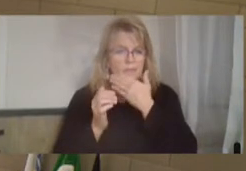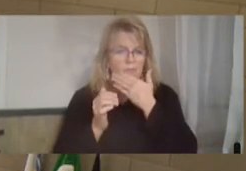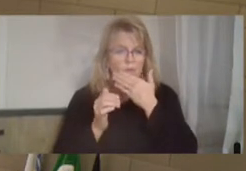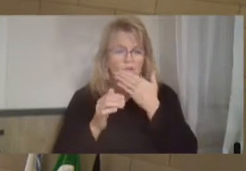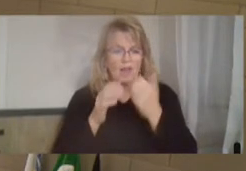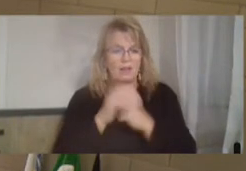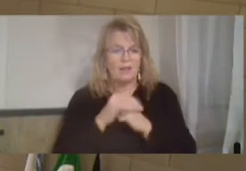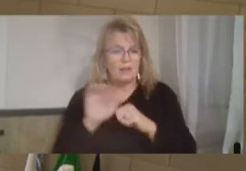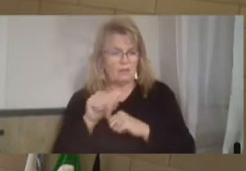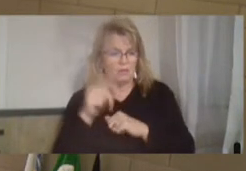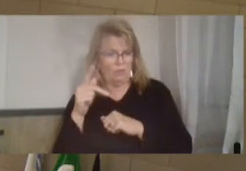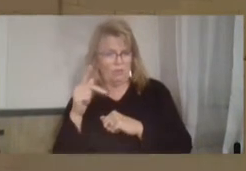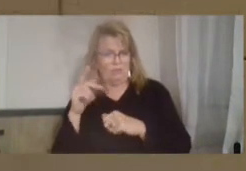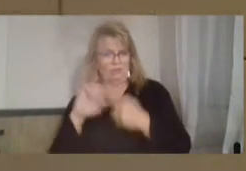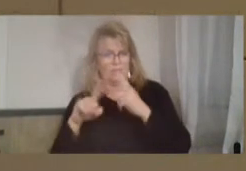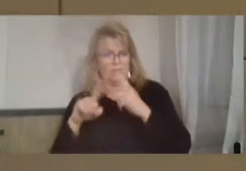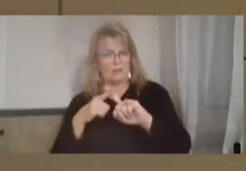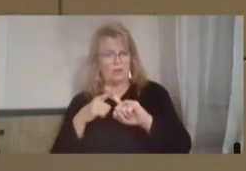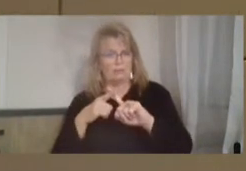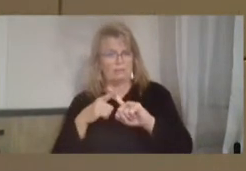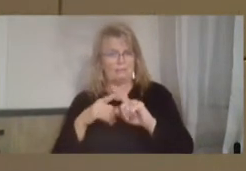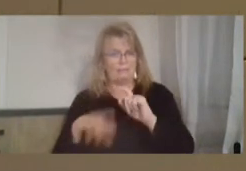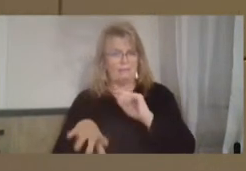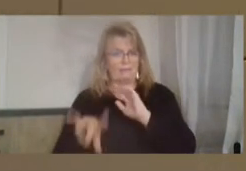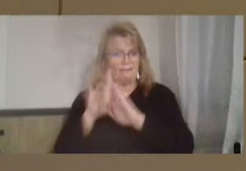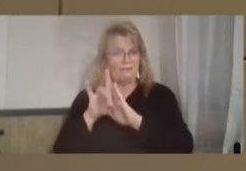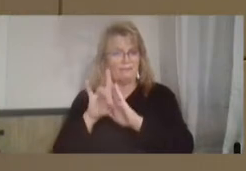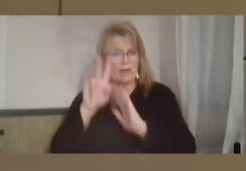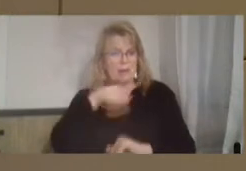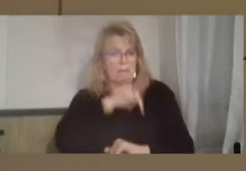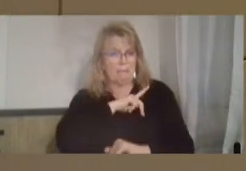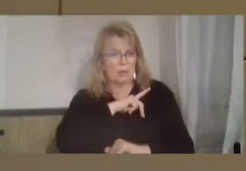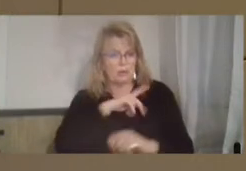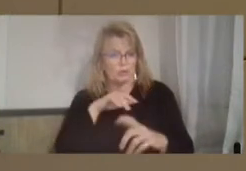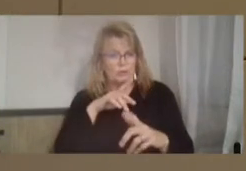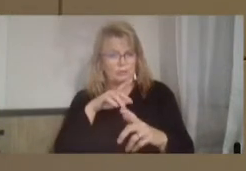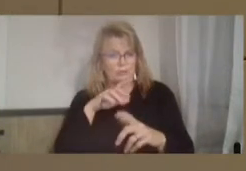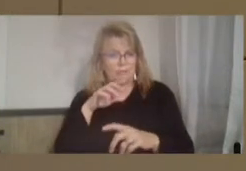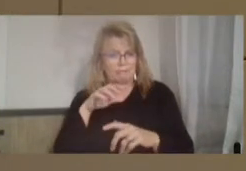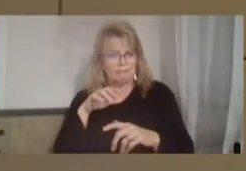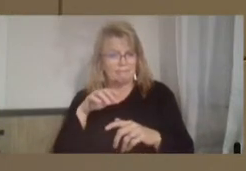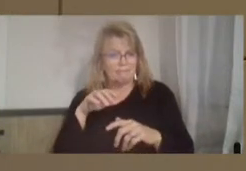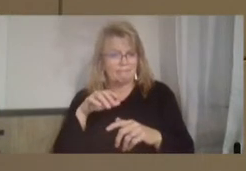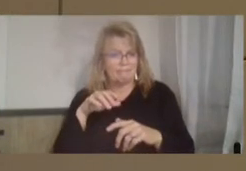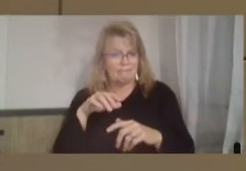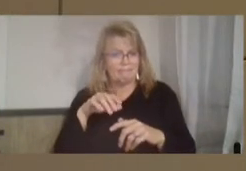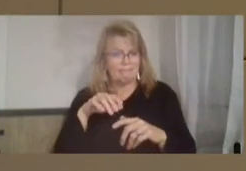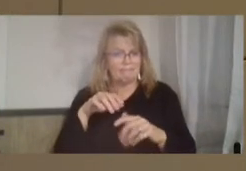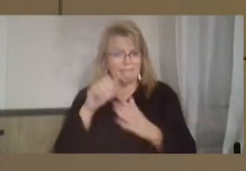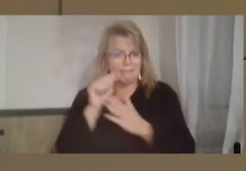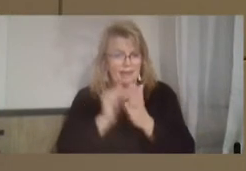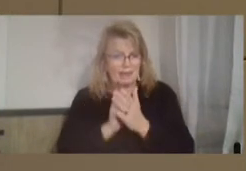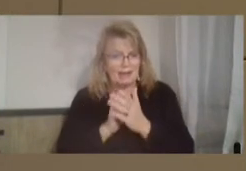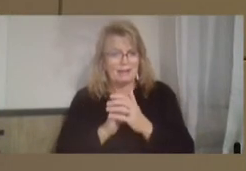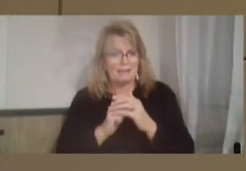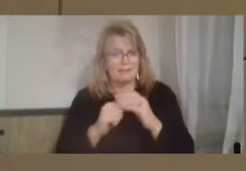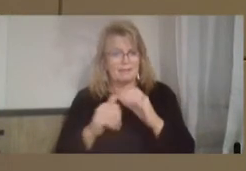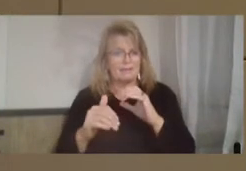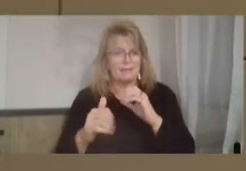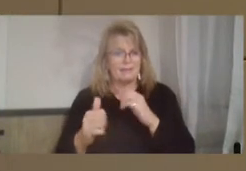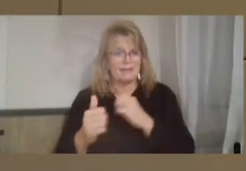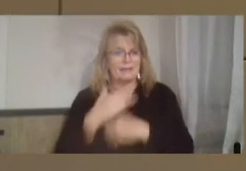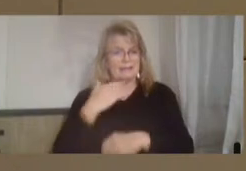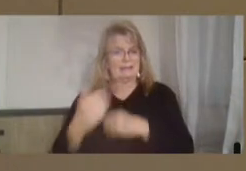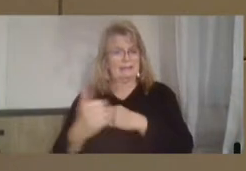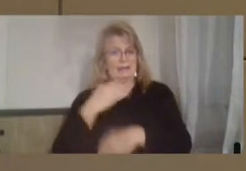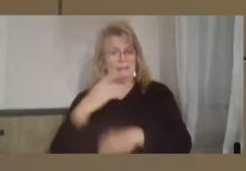threats. So it's pretty unfortunate, like constantly back-to-back threatening me.